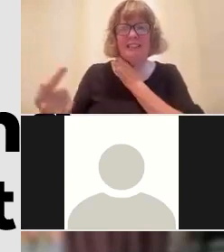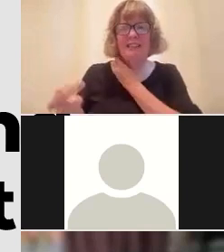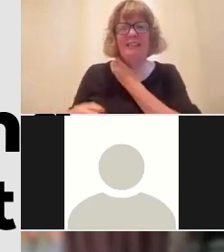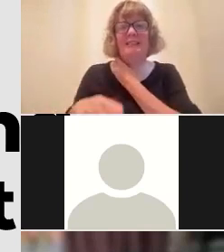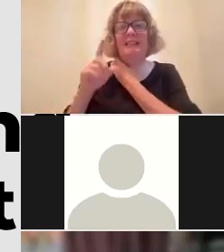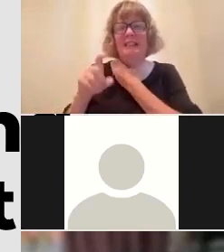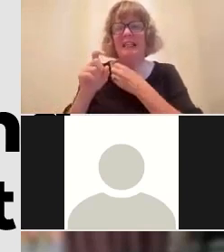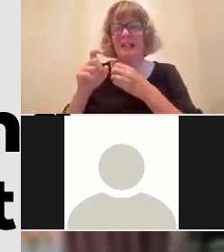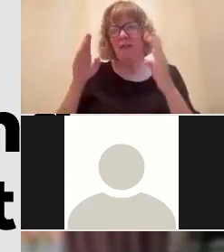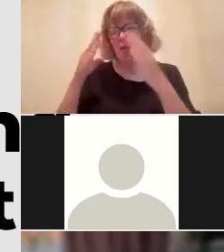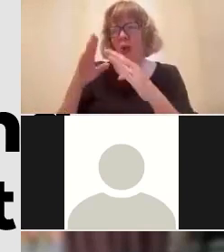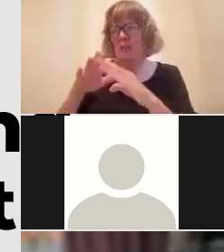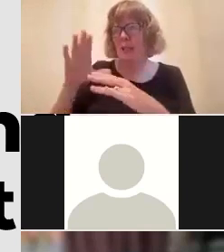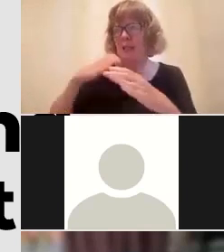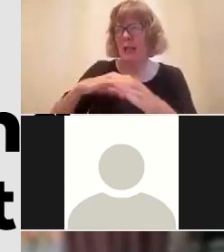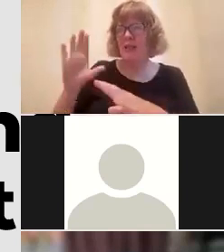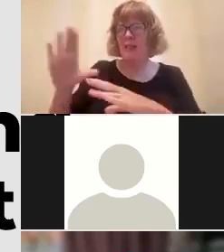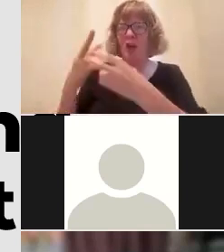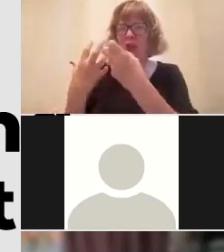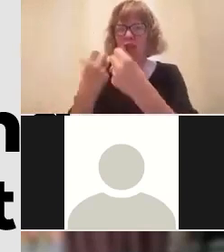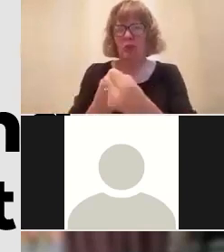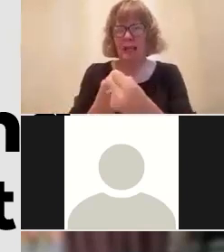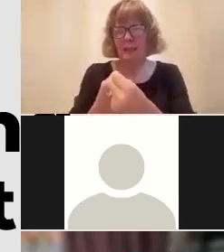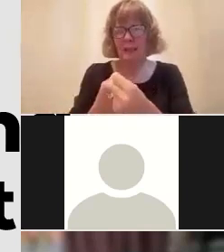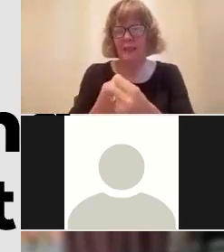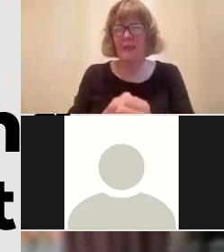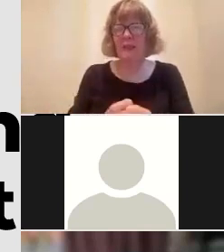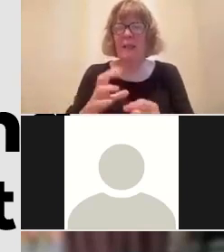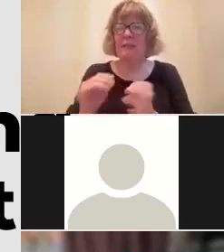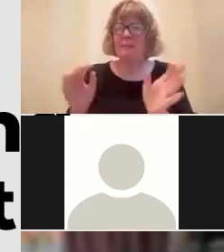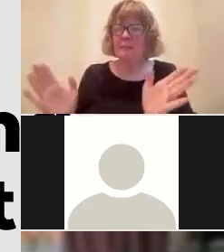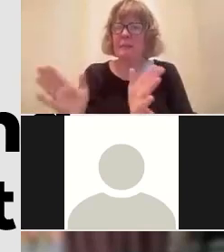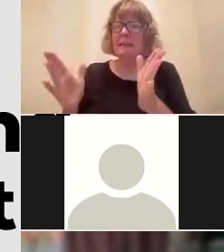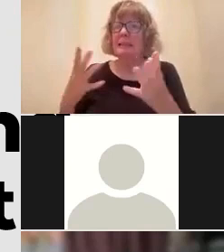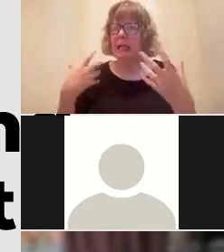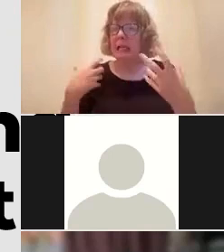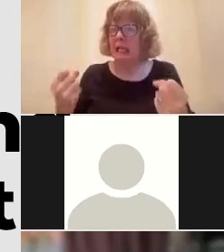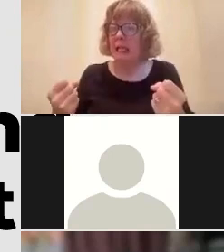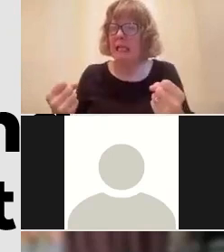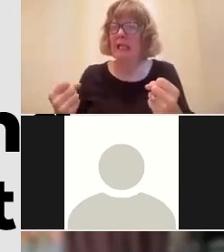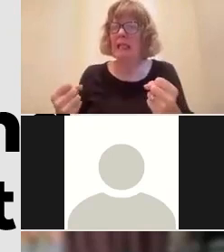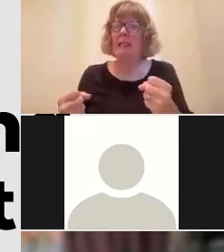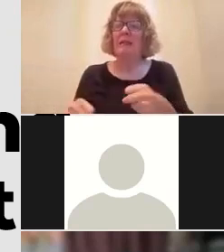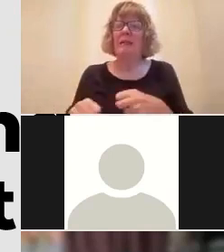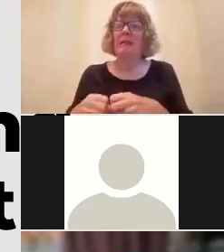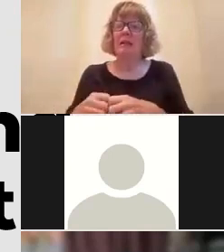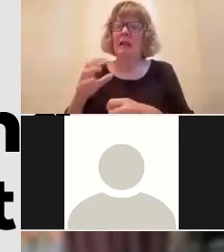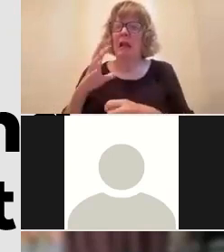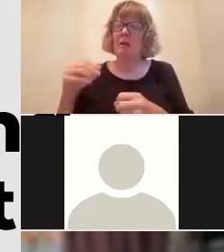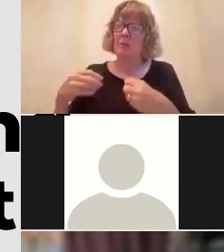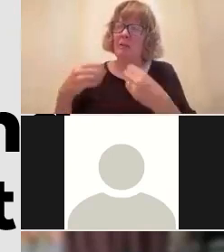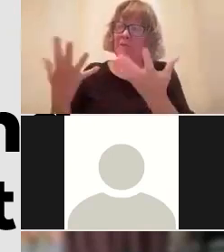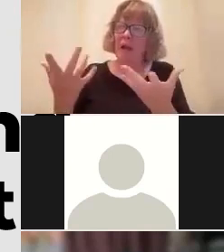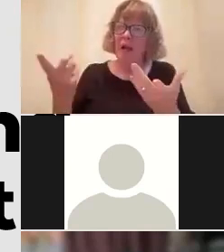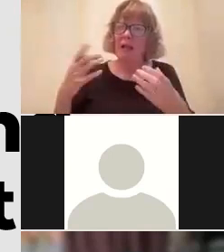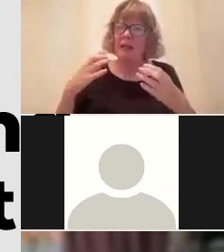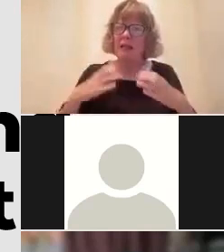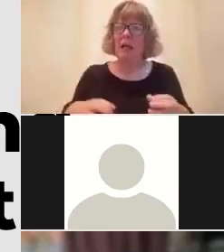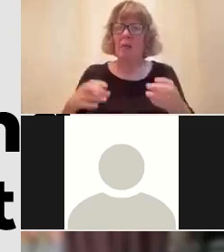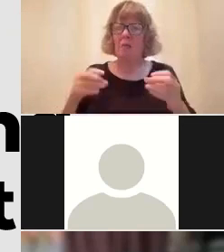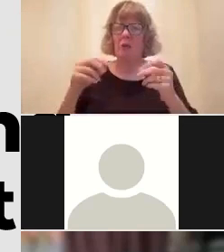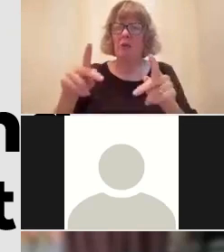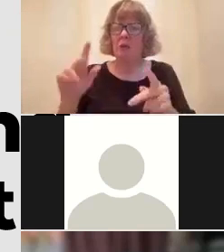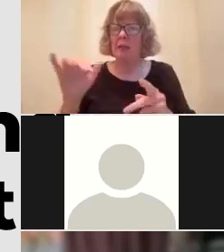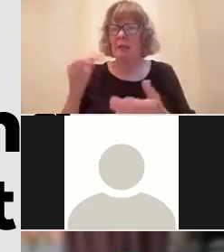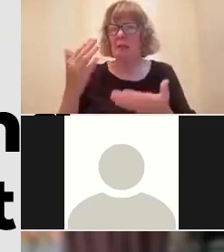on client strengths as we see them, and promote healing and growth, and provide opportunities to clients, such as an advisor